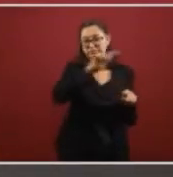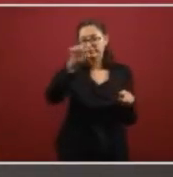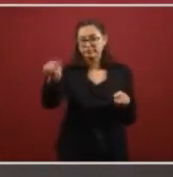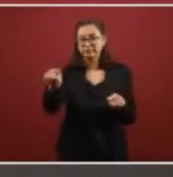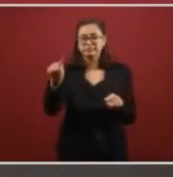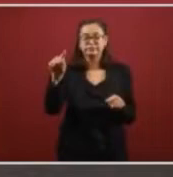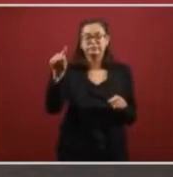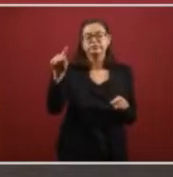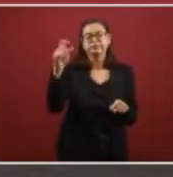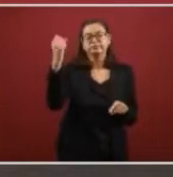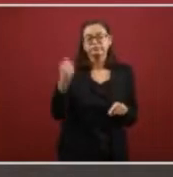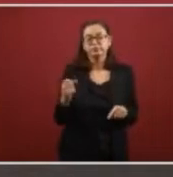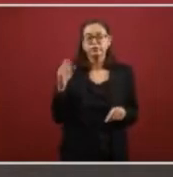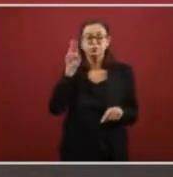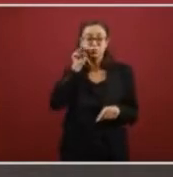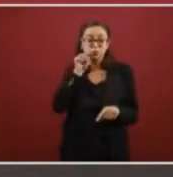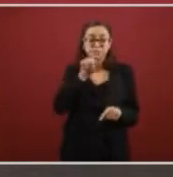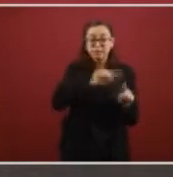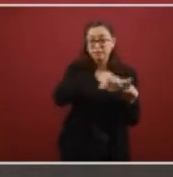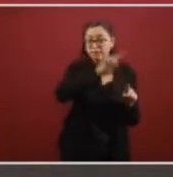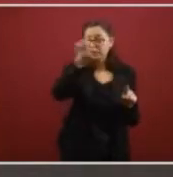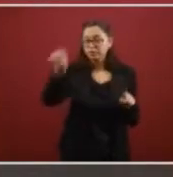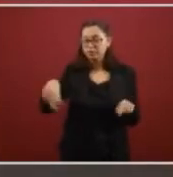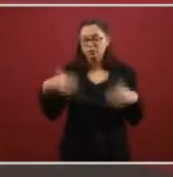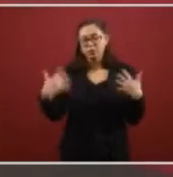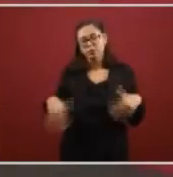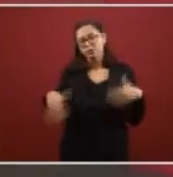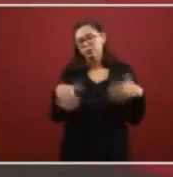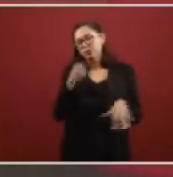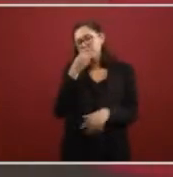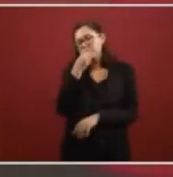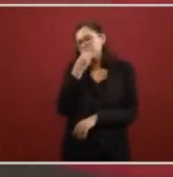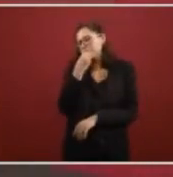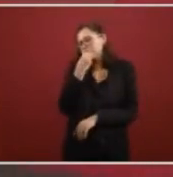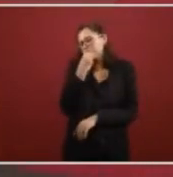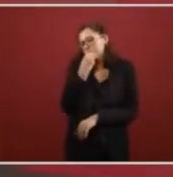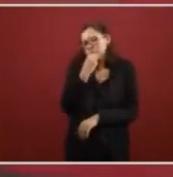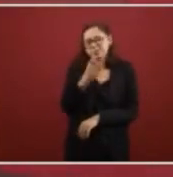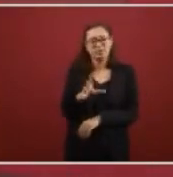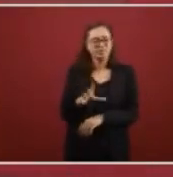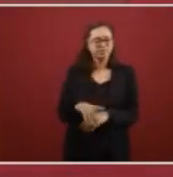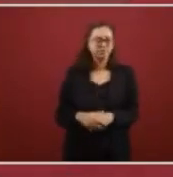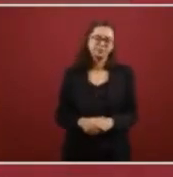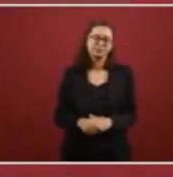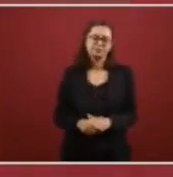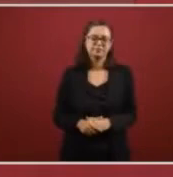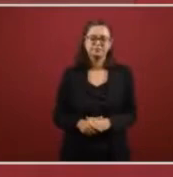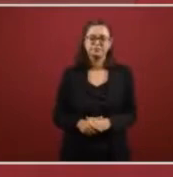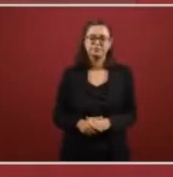and to go to Sinaloa, Los Mochis. That is extraordinary.